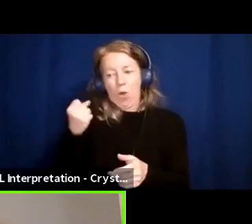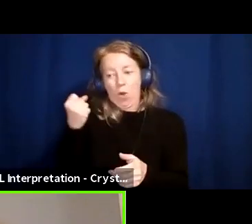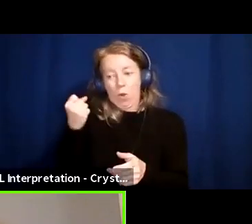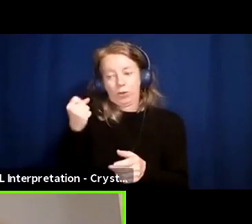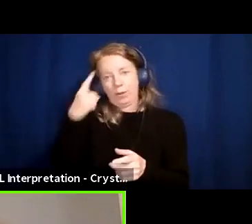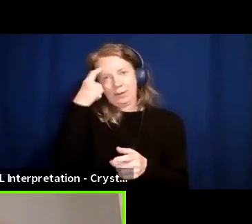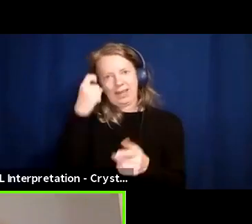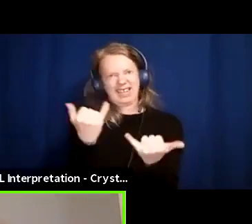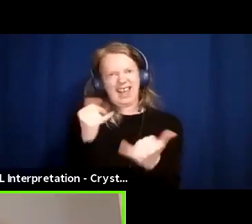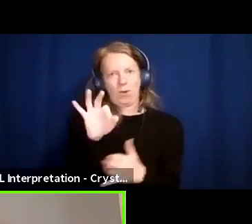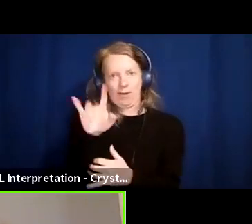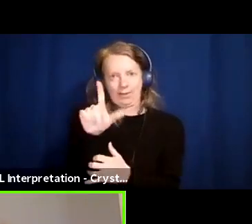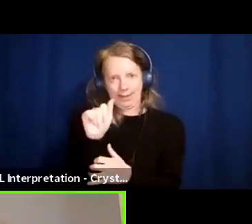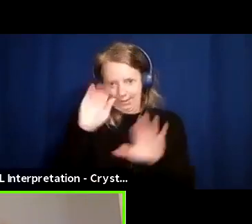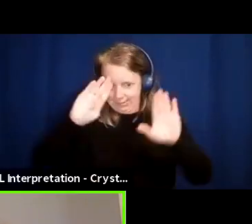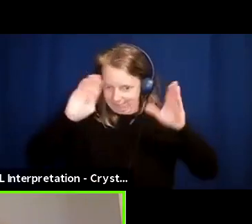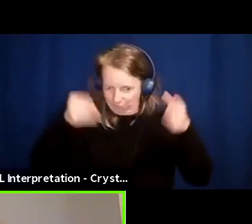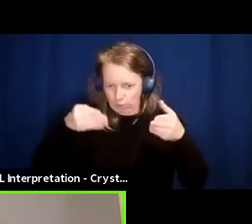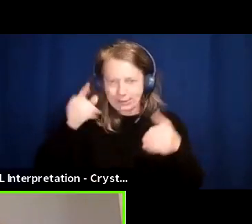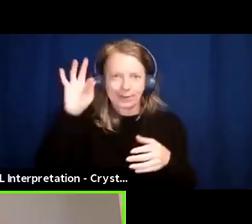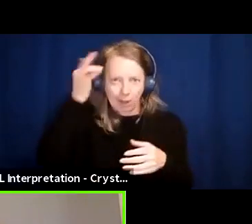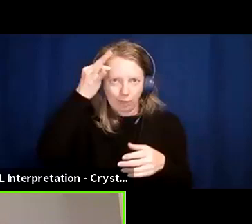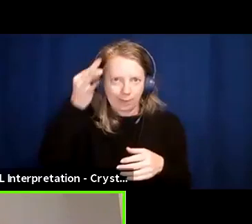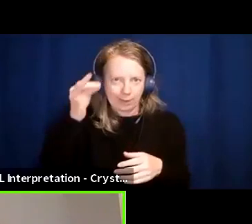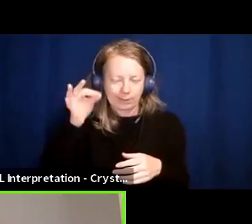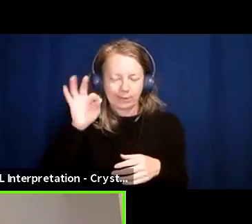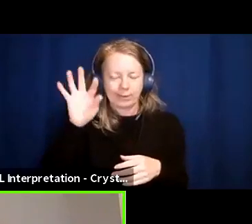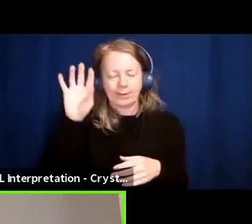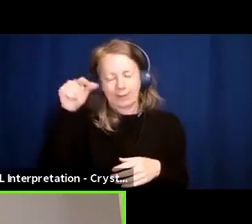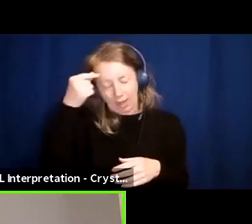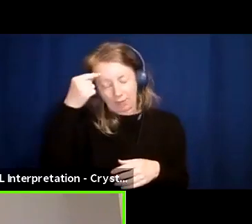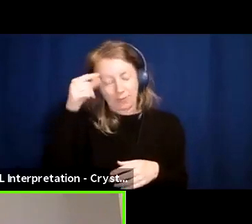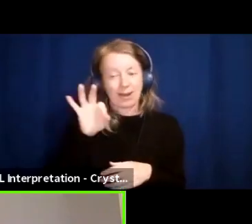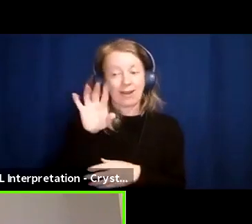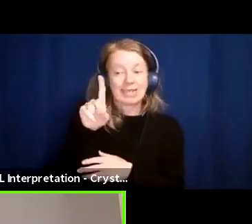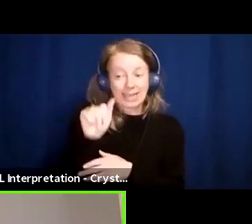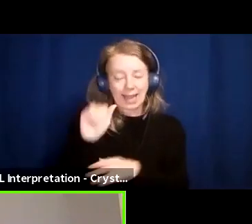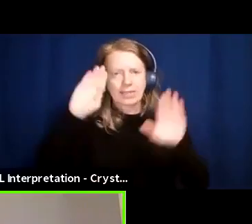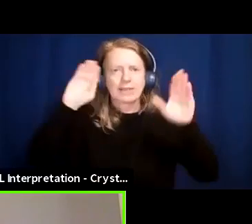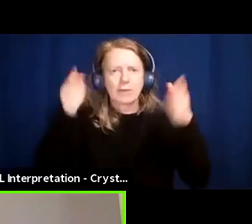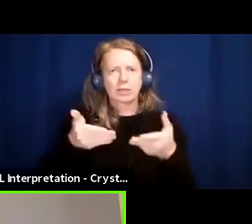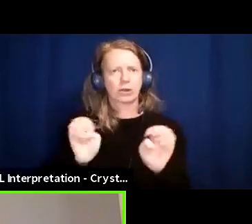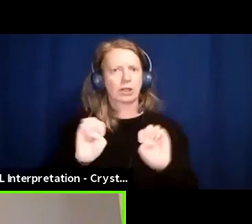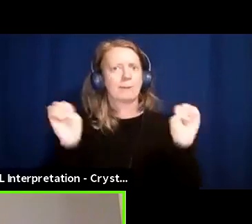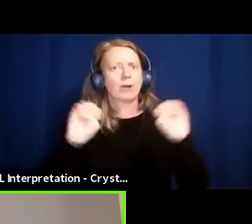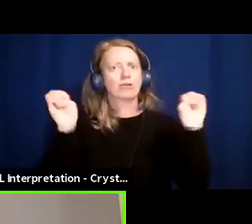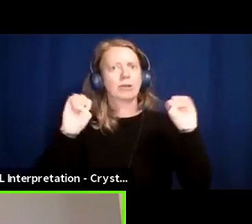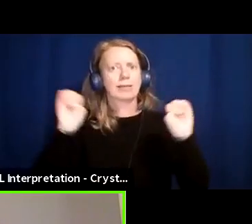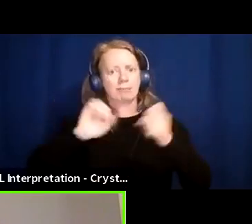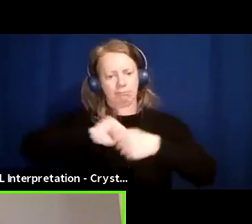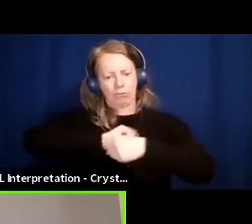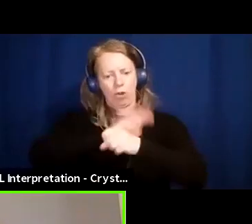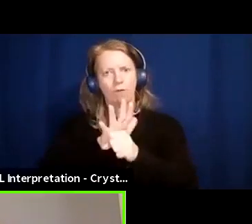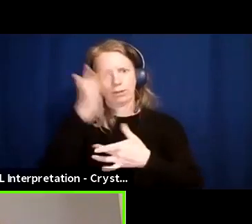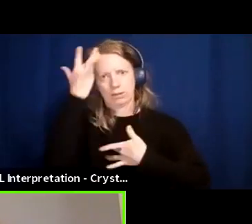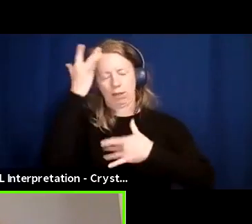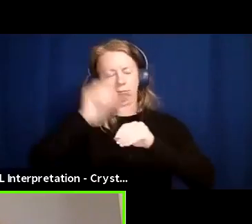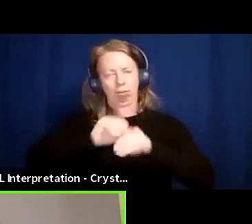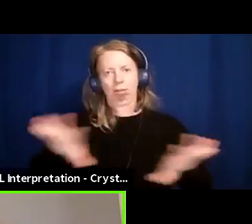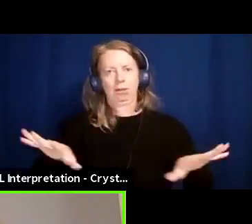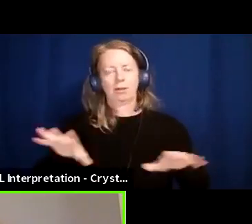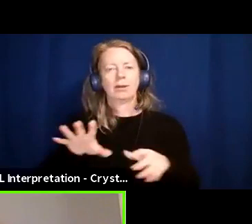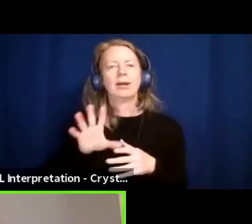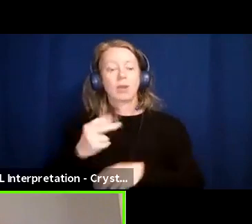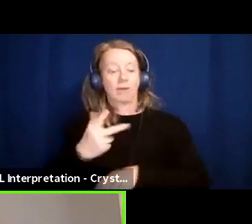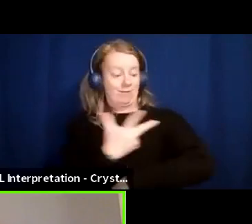and center, which is our COVID pandemic. And so they kind of get special priority with the FDA in terms of looking